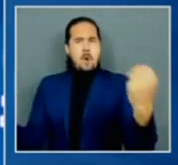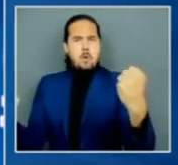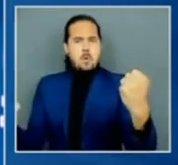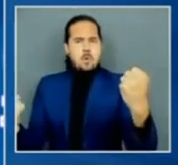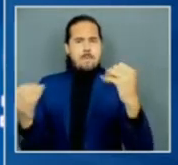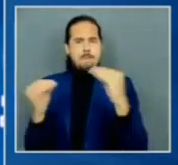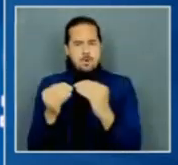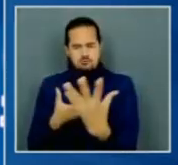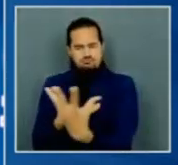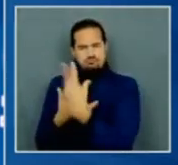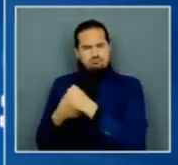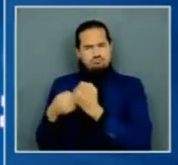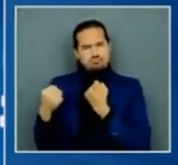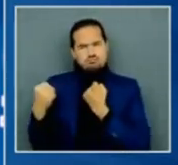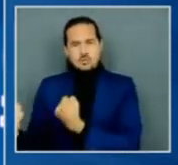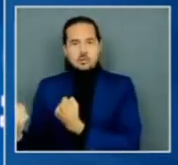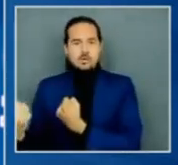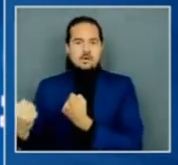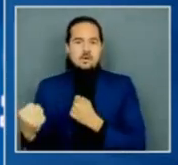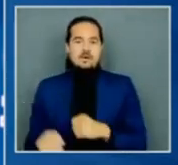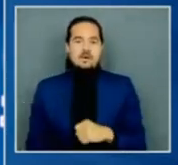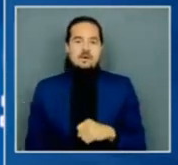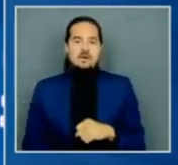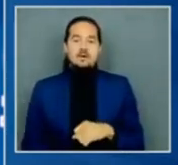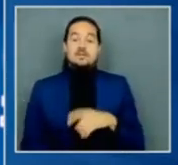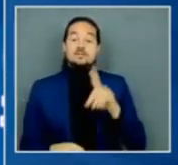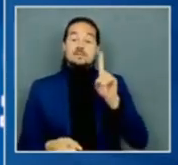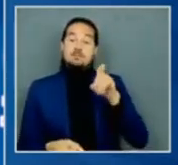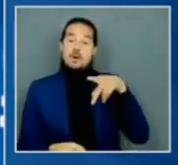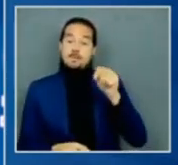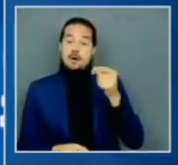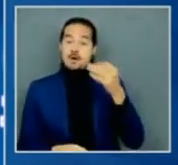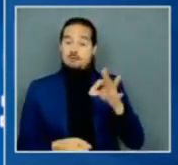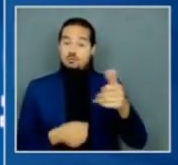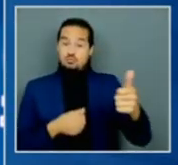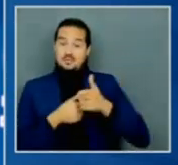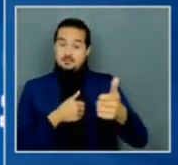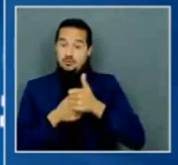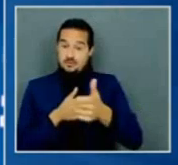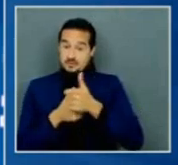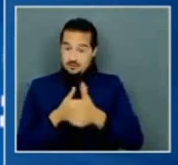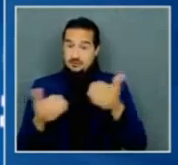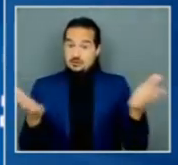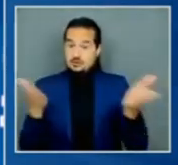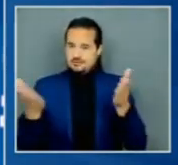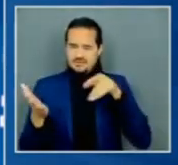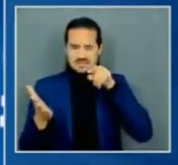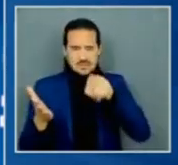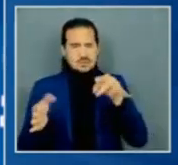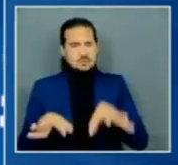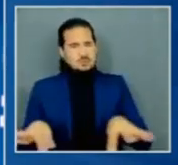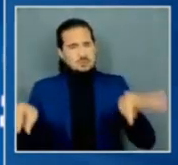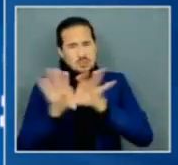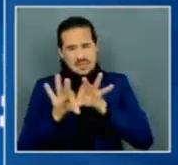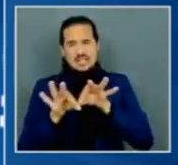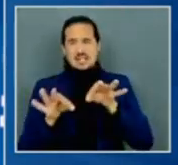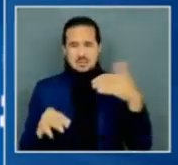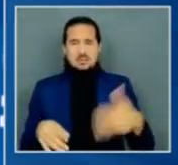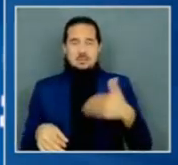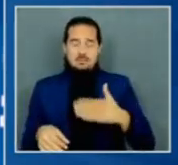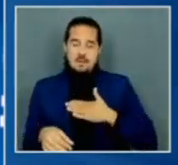do literally anything. The Department of Transportation services a critical mission with a critical responsibilities, particularly